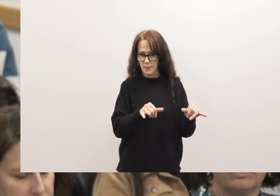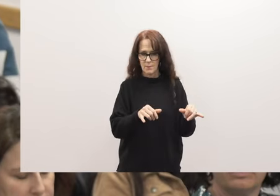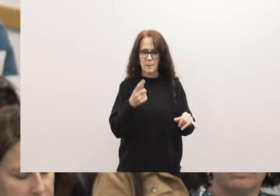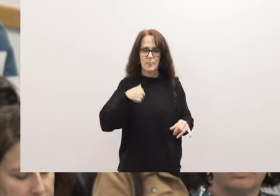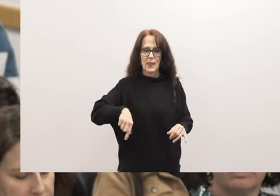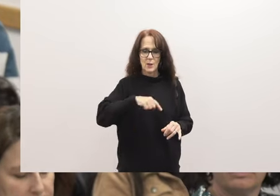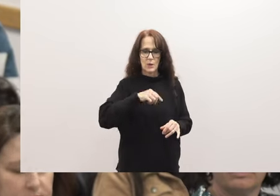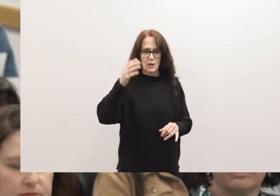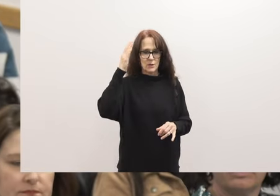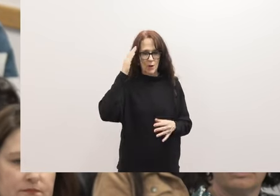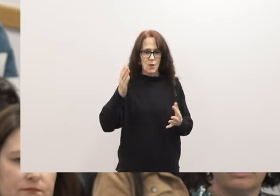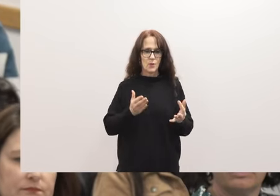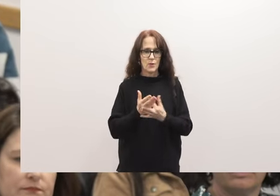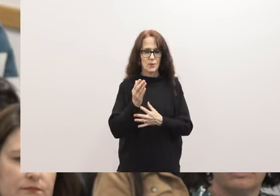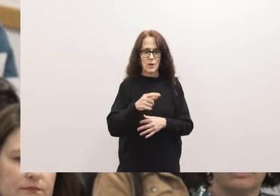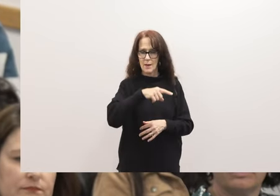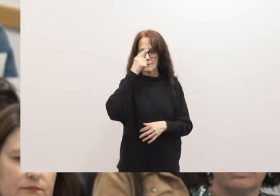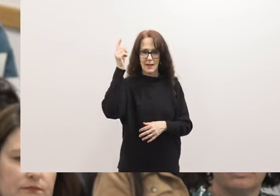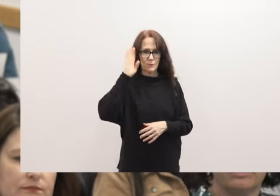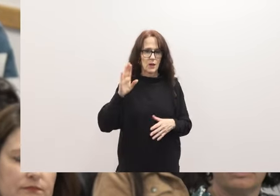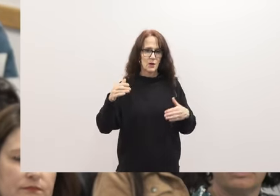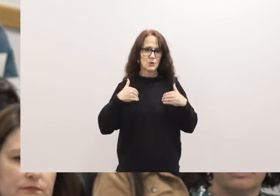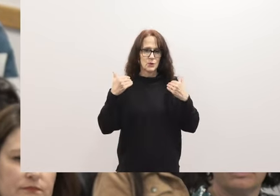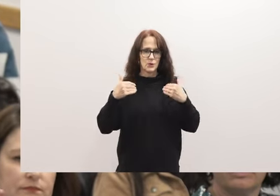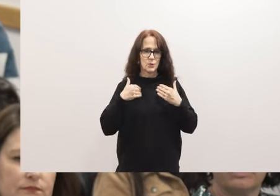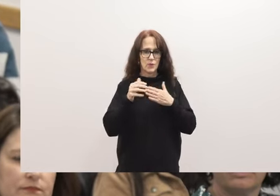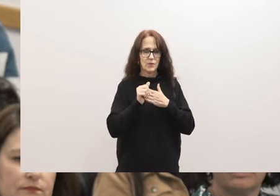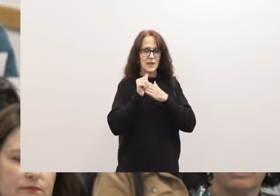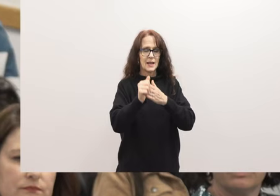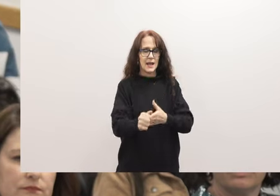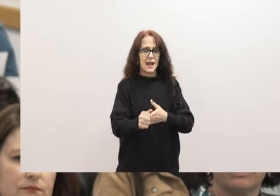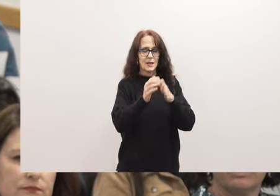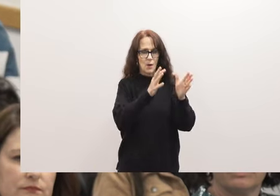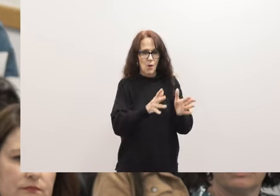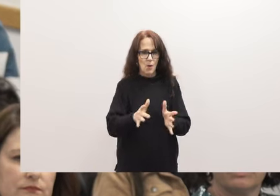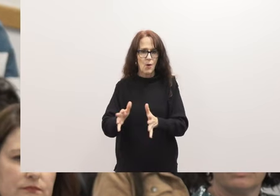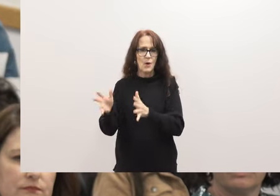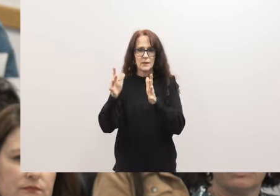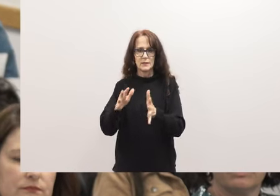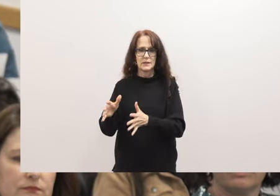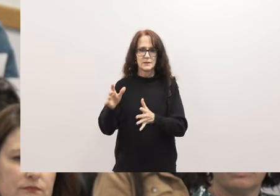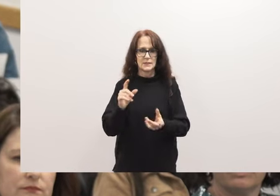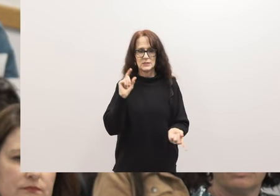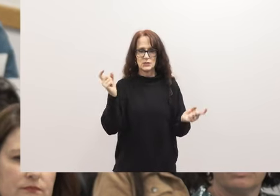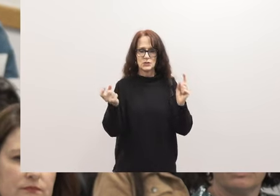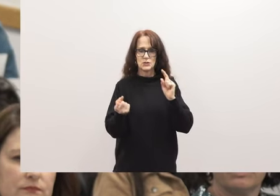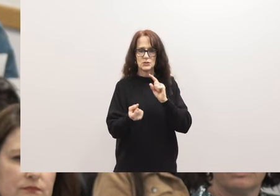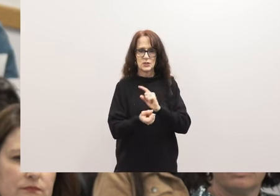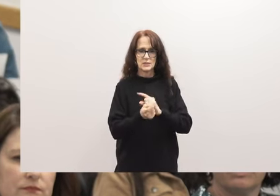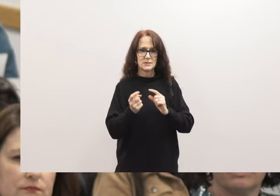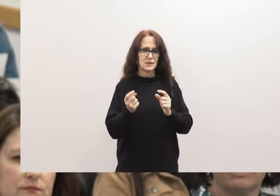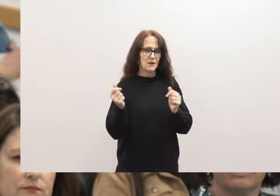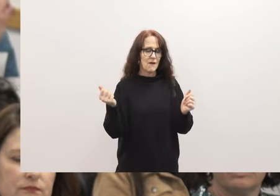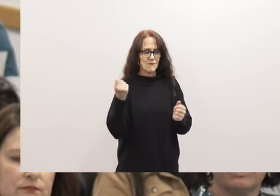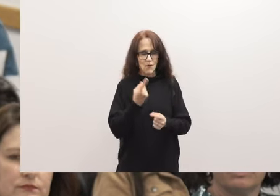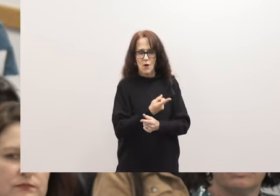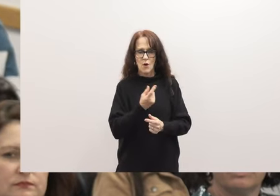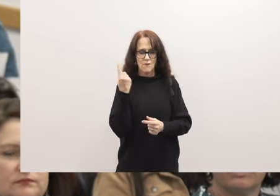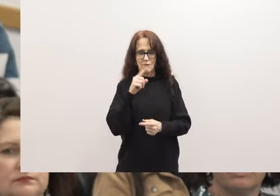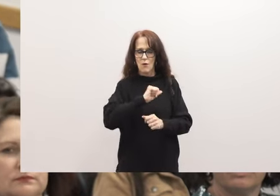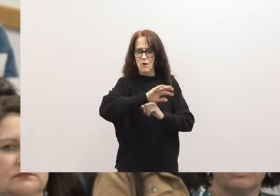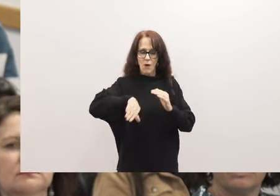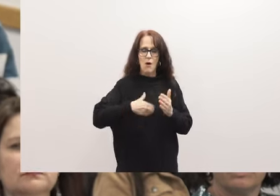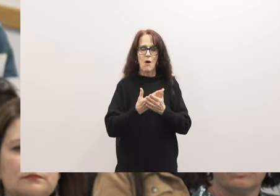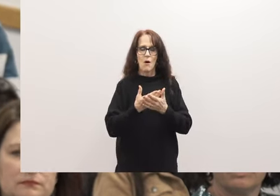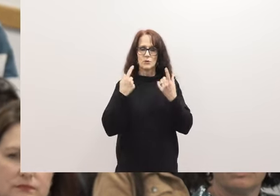know that it's through Black and Brown youth-led organizing that is helping to shape the conditions where all of us can thrive. And so I really urge you